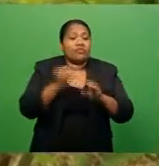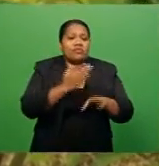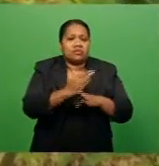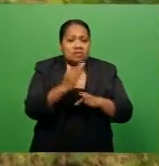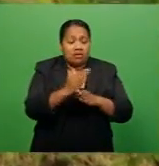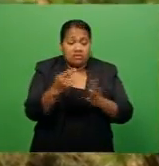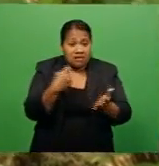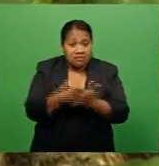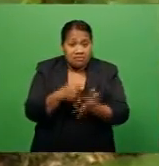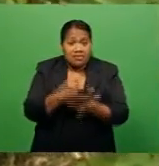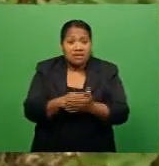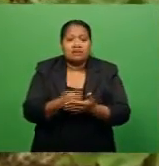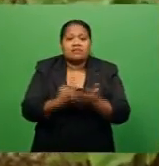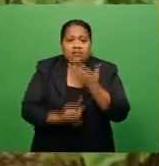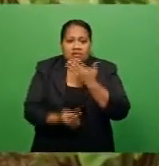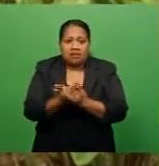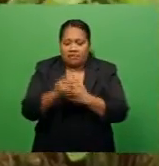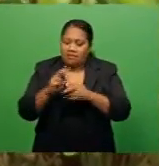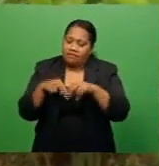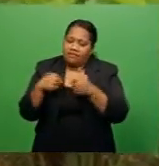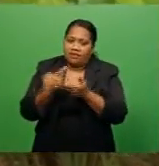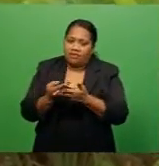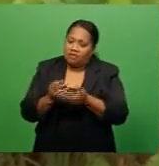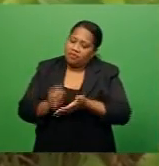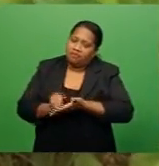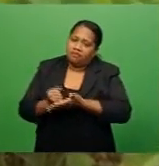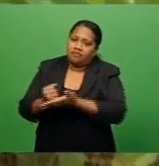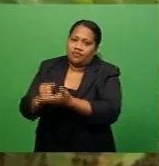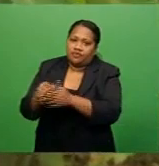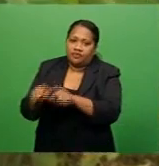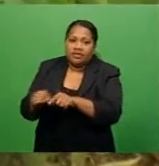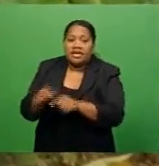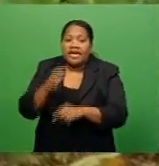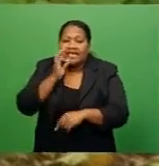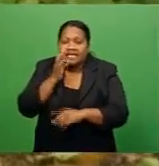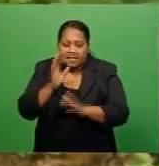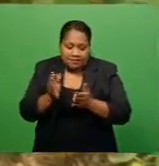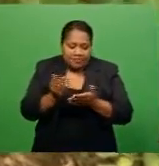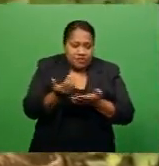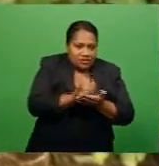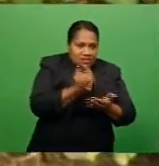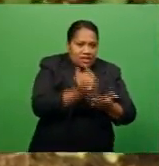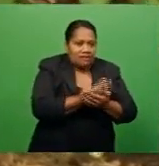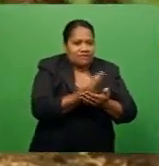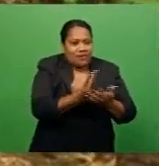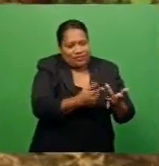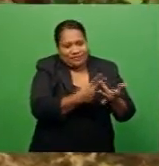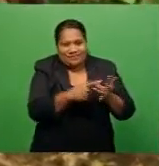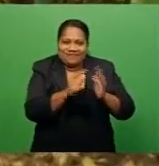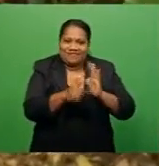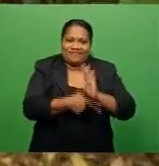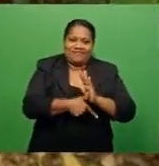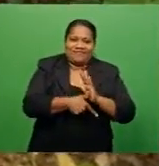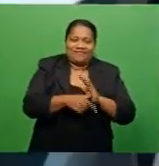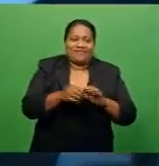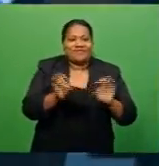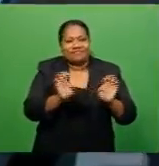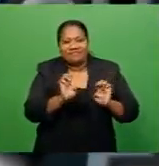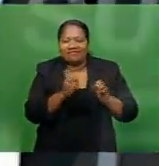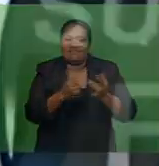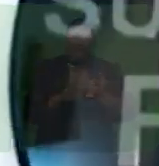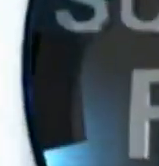his family's need and put a little aside for a rainy day. Chosayena Nunga, FBC News.